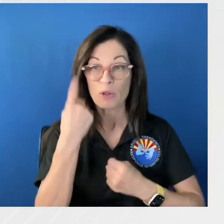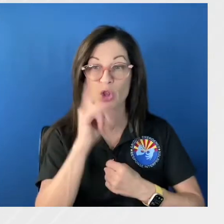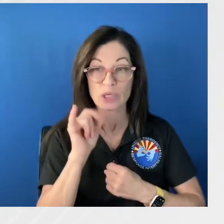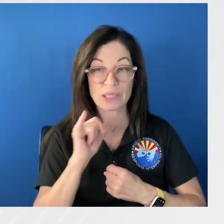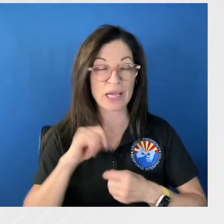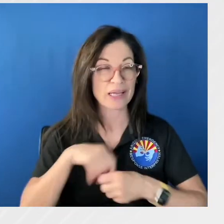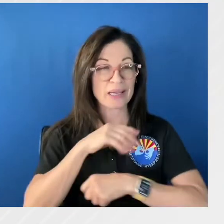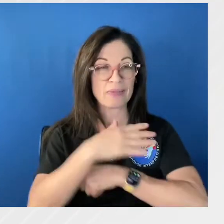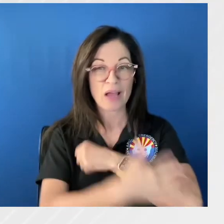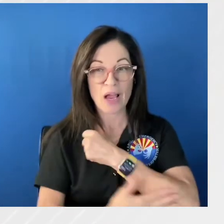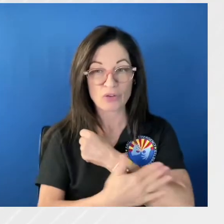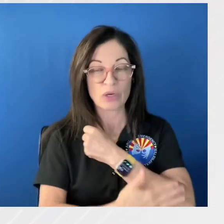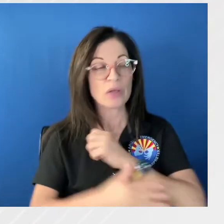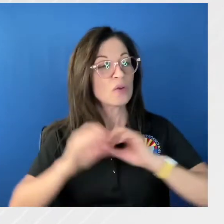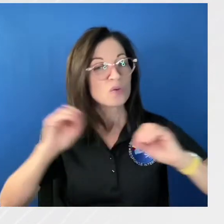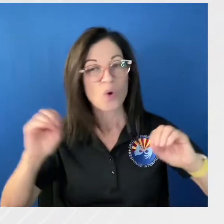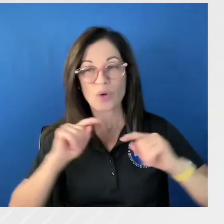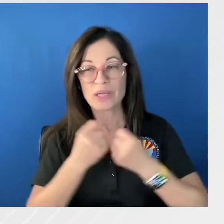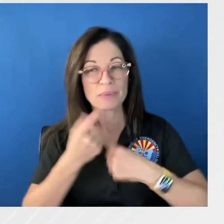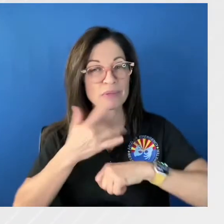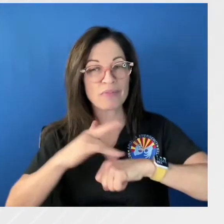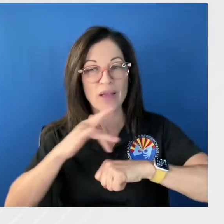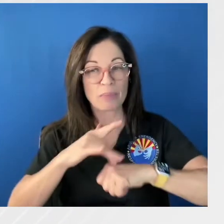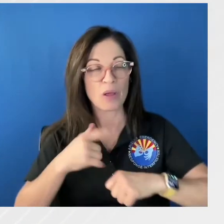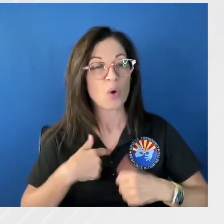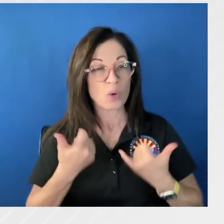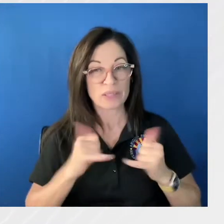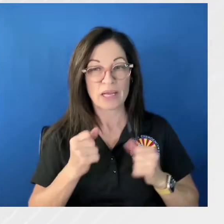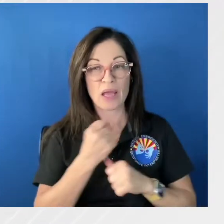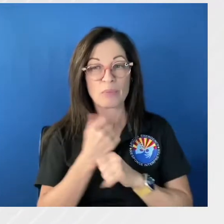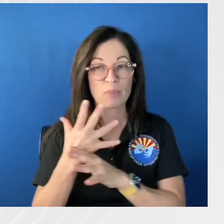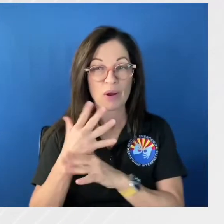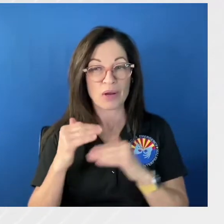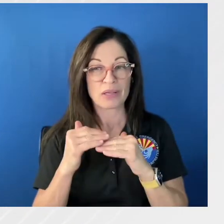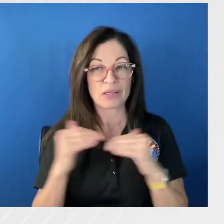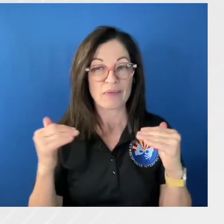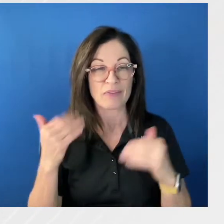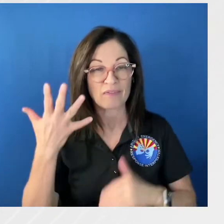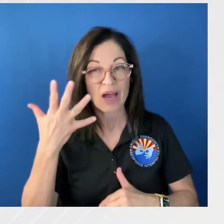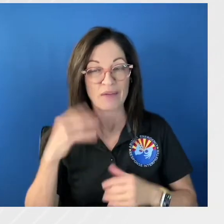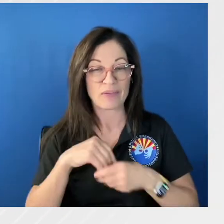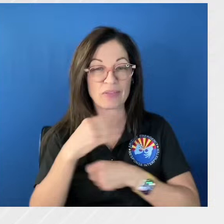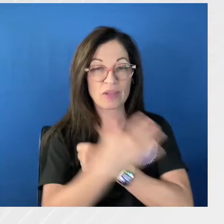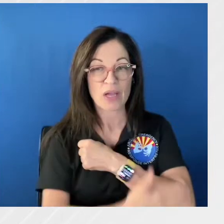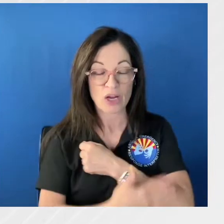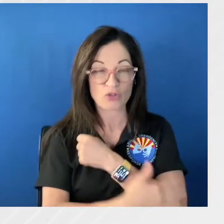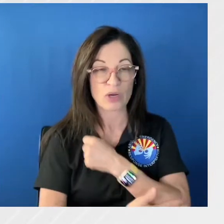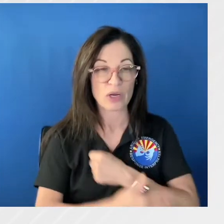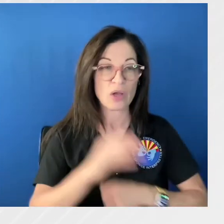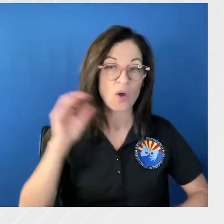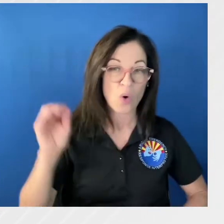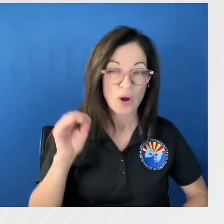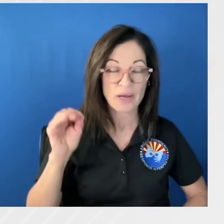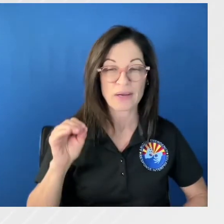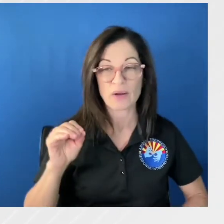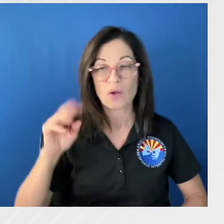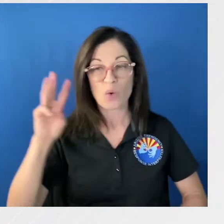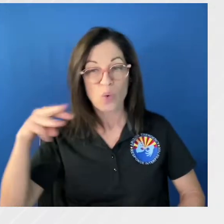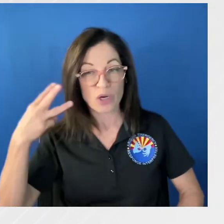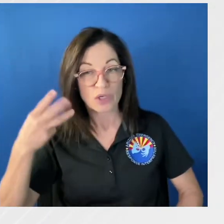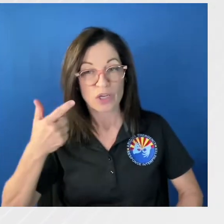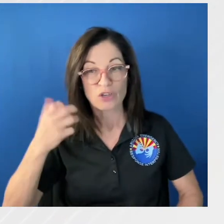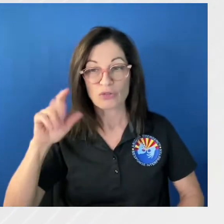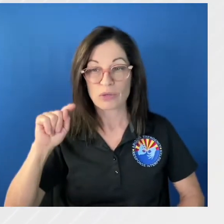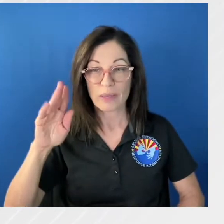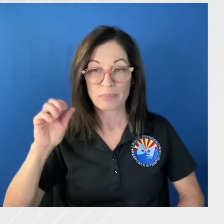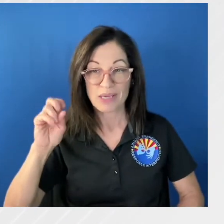no teams available. We're still, you know, preparedness level 5 nationally. Oregon, Washington, Great Basin, all those areas, they